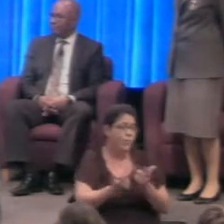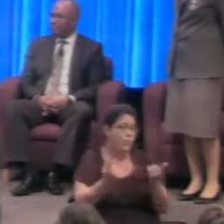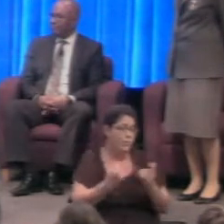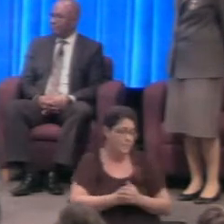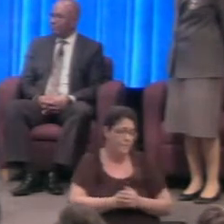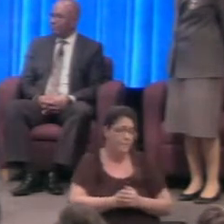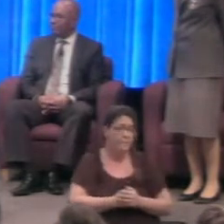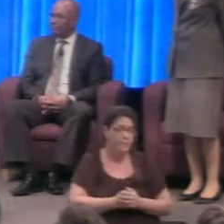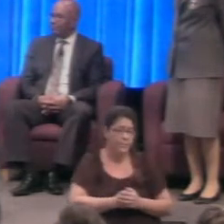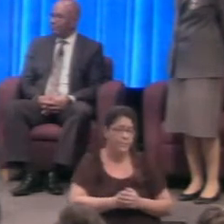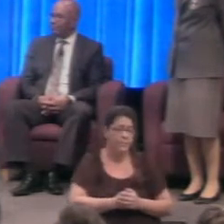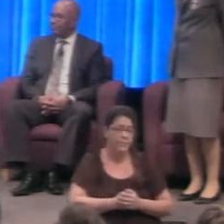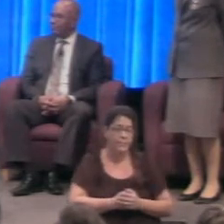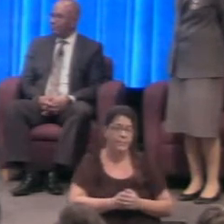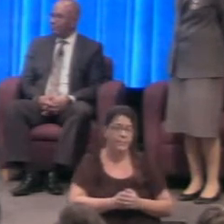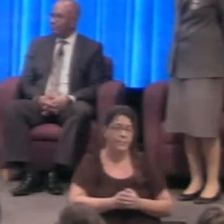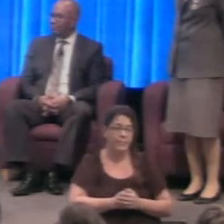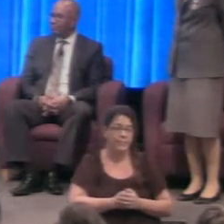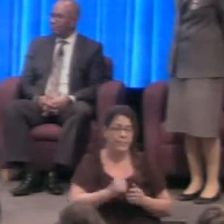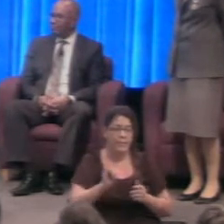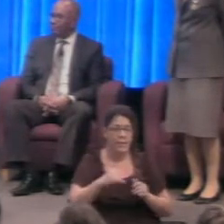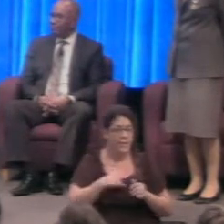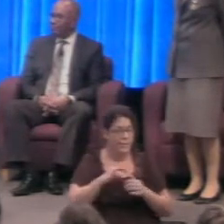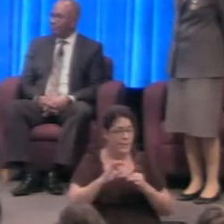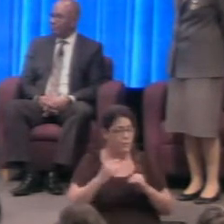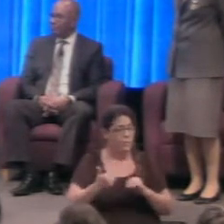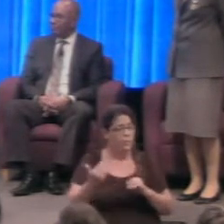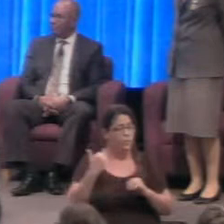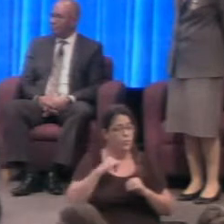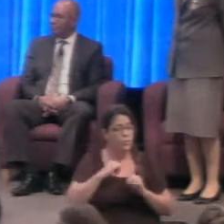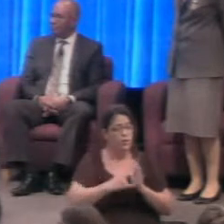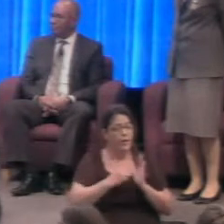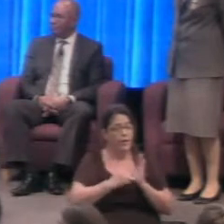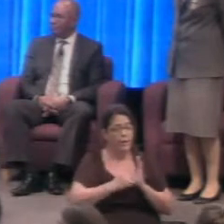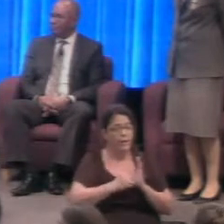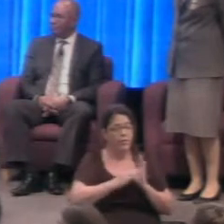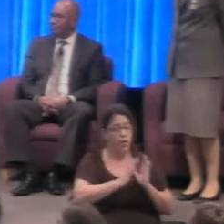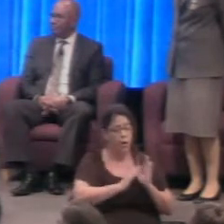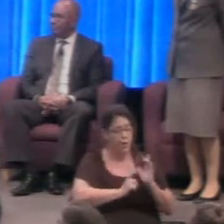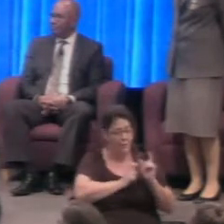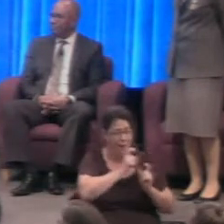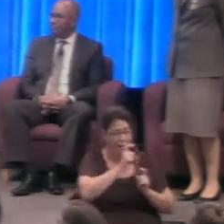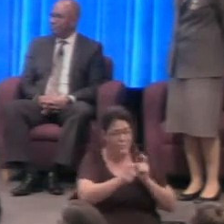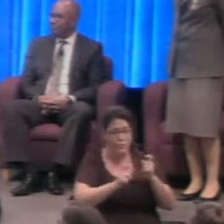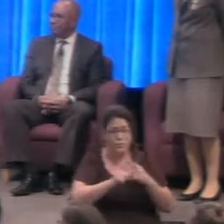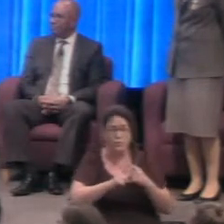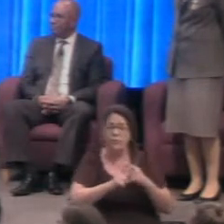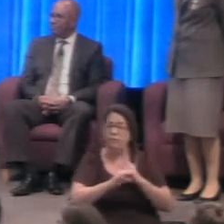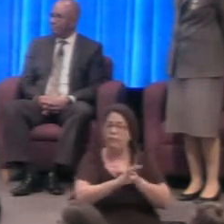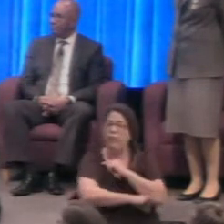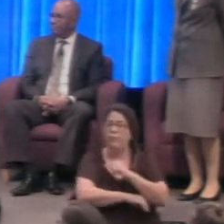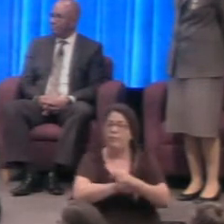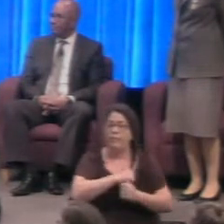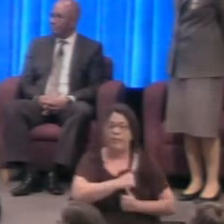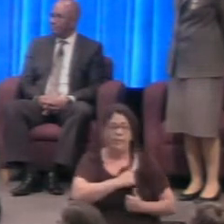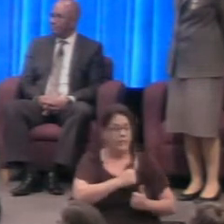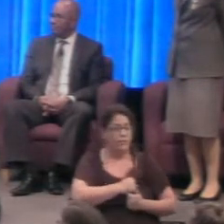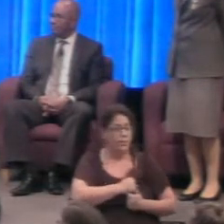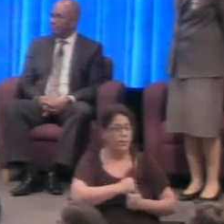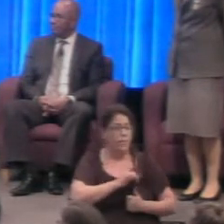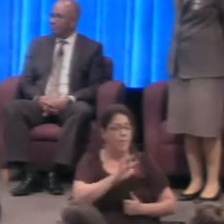So notwithstanding, and this was mentioned earlier, is Janet's contributions to the Foreign Military Sales Program, roughly